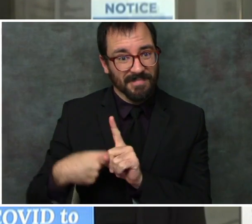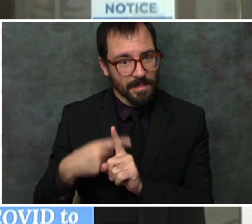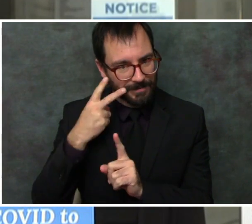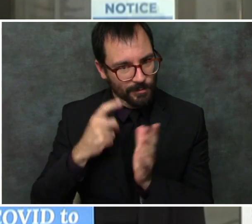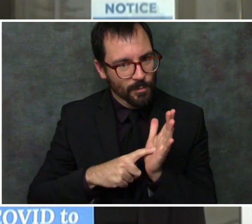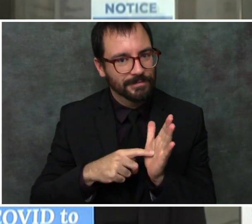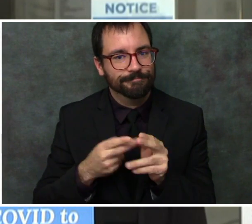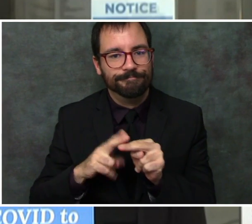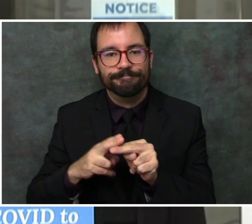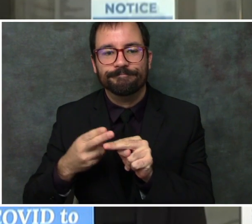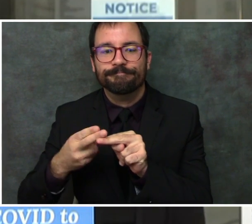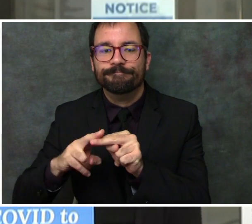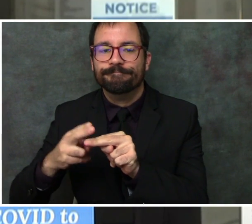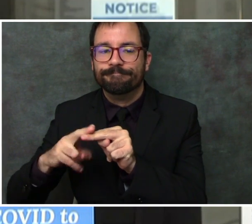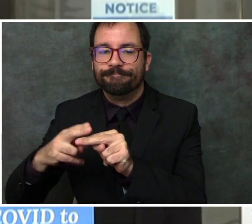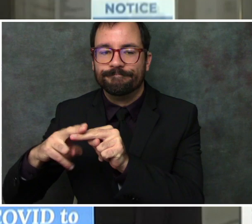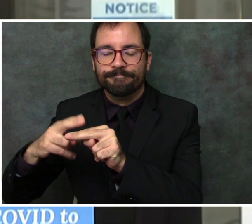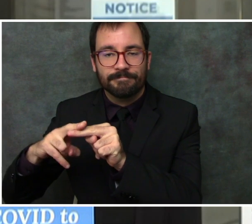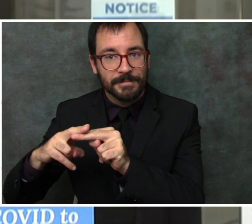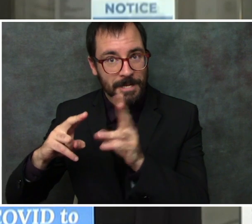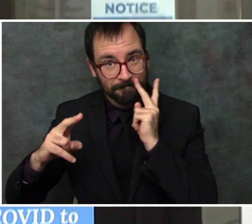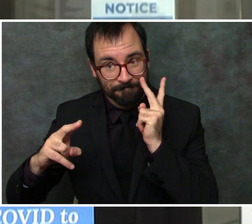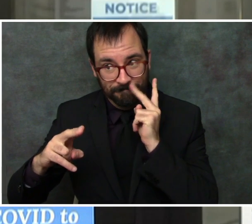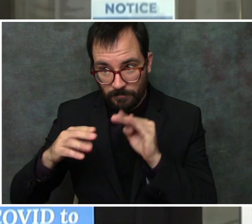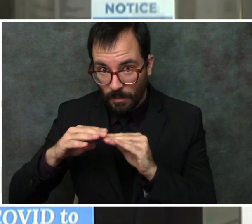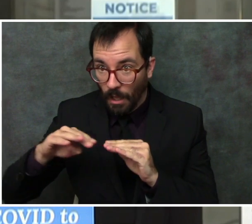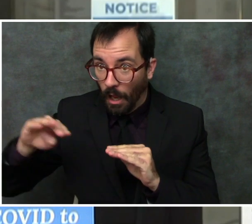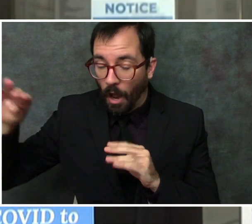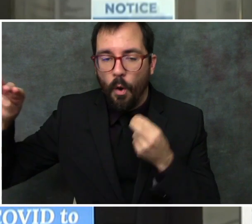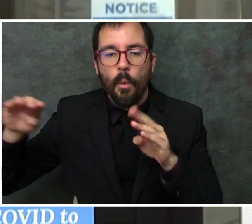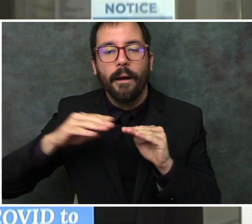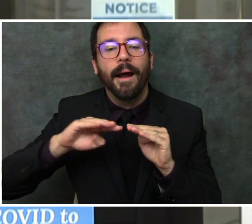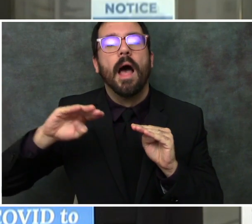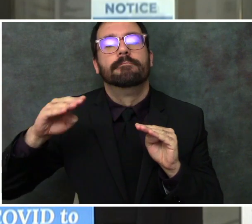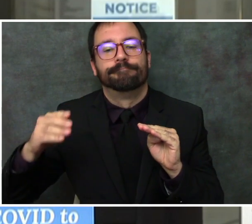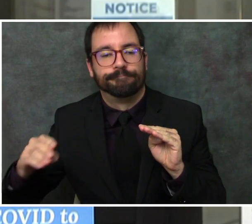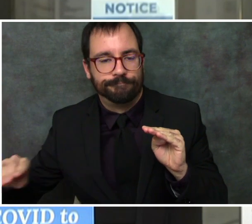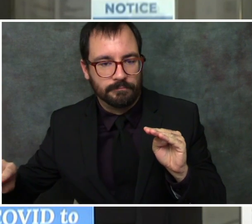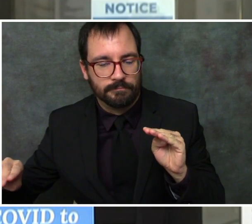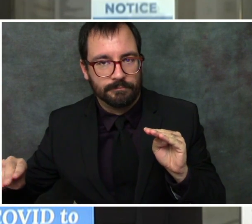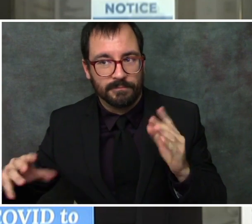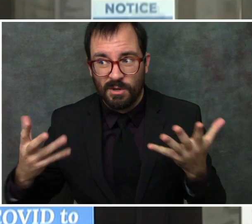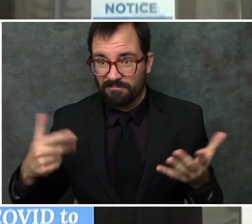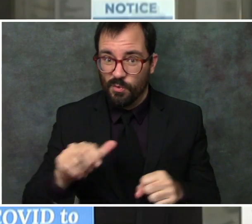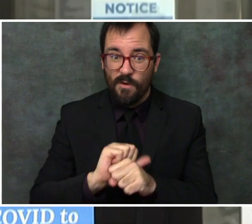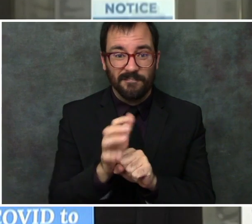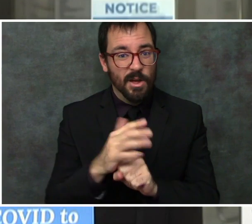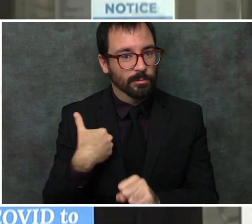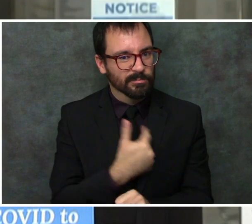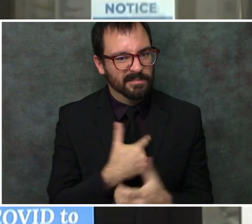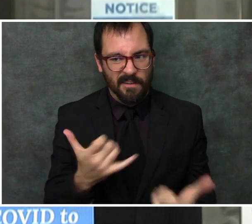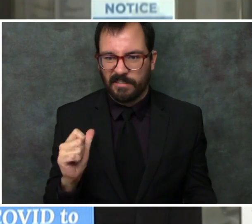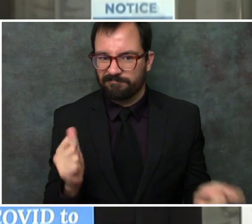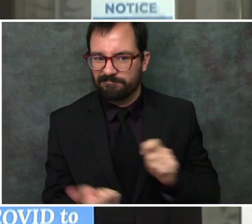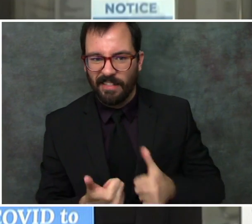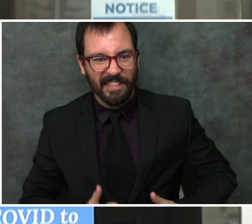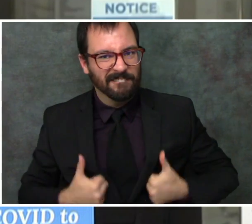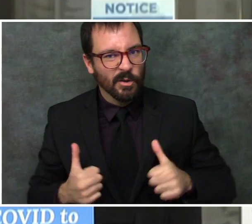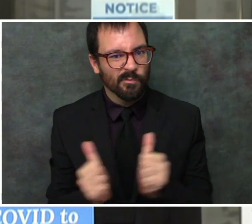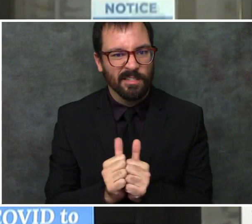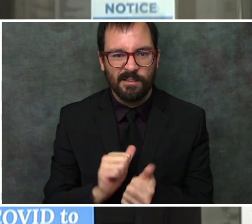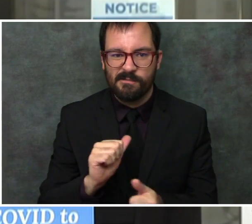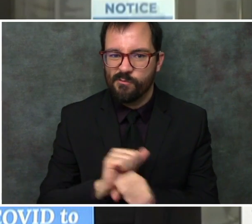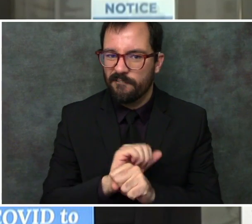bump in the road as we continue to live with COVID. As we continue to look at the metrics, we will continue to do that, as well as the